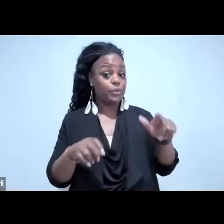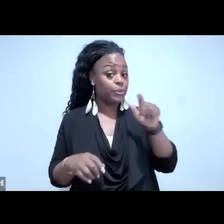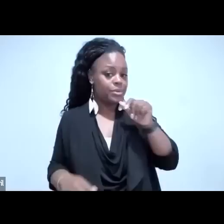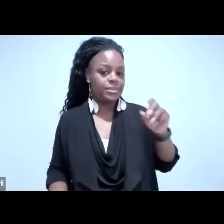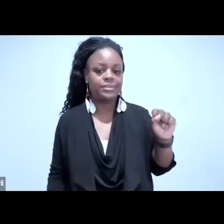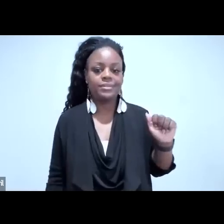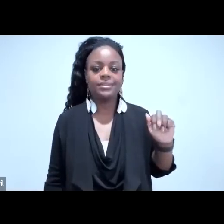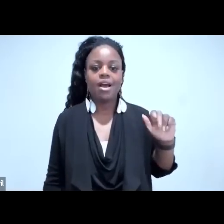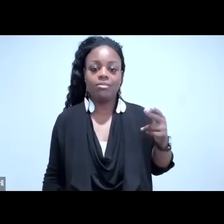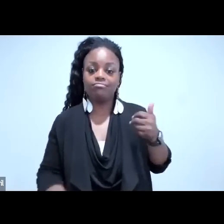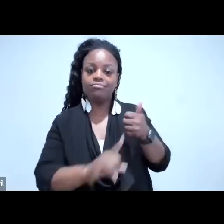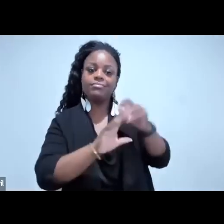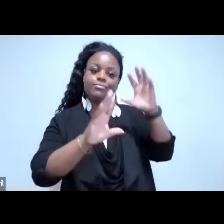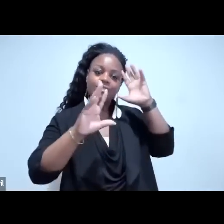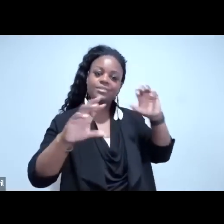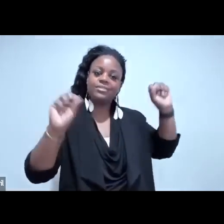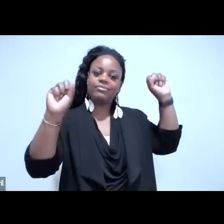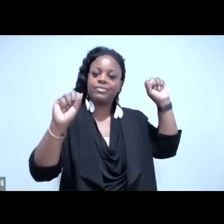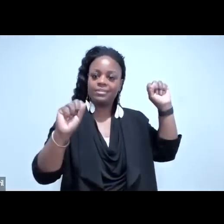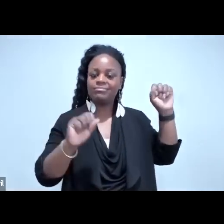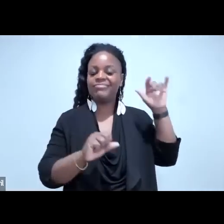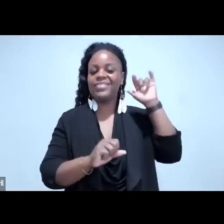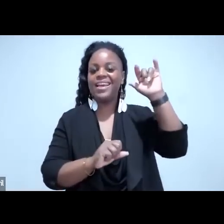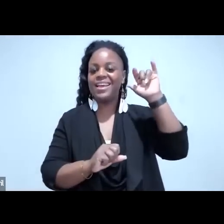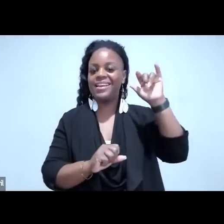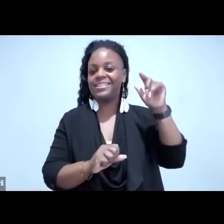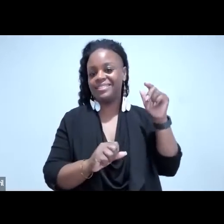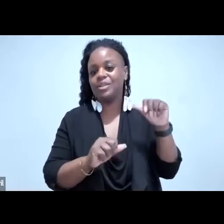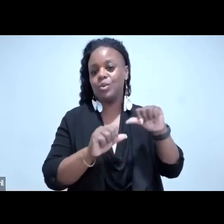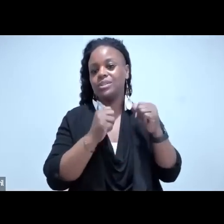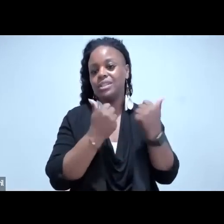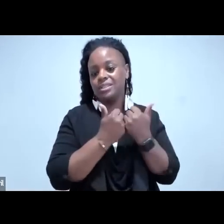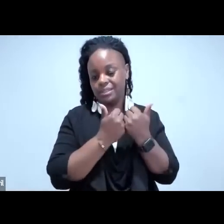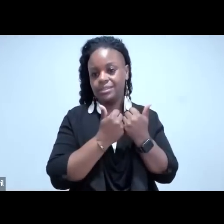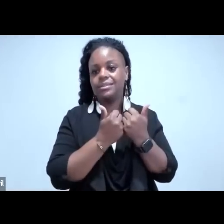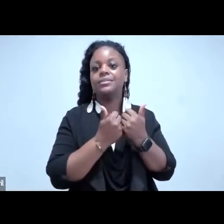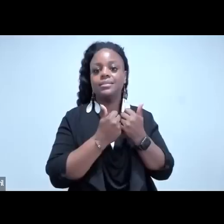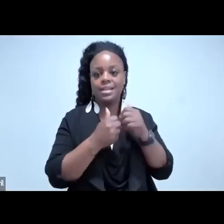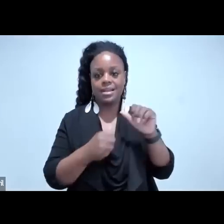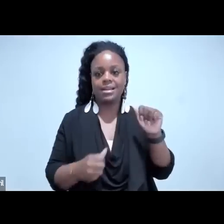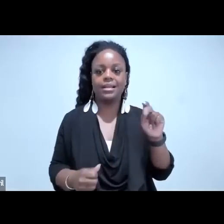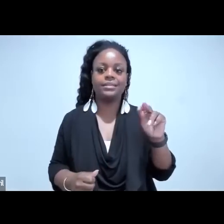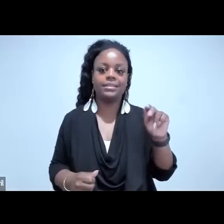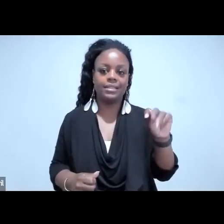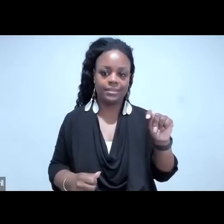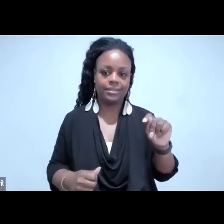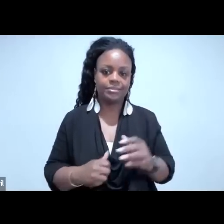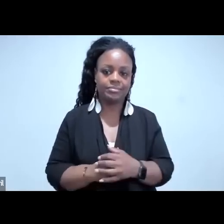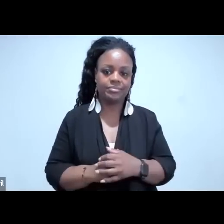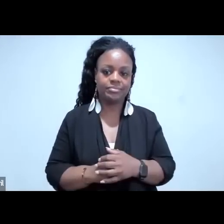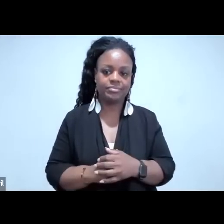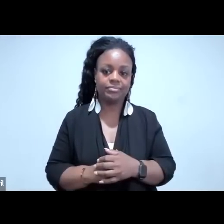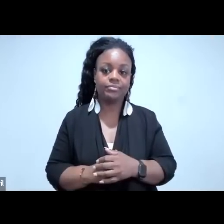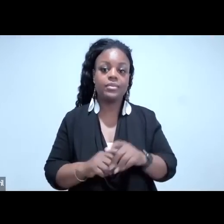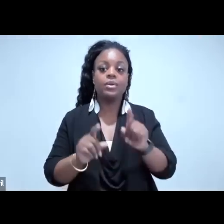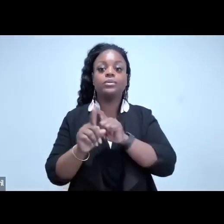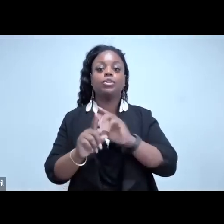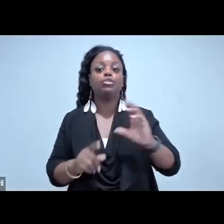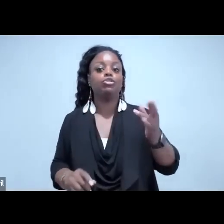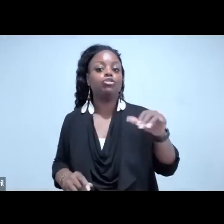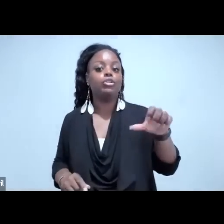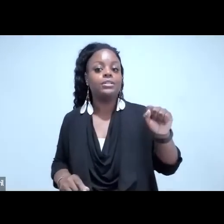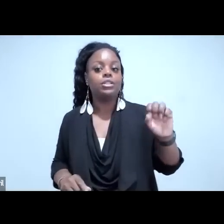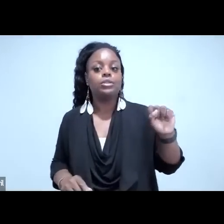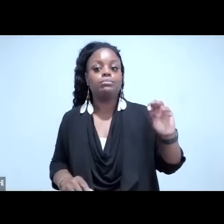Amazon Labor Union, which pulled off the historic union victory on Staten Island; Jazz Bezak, a barista and one of the